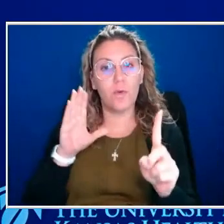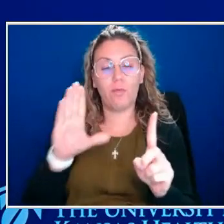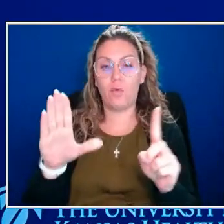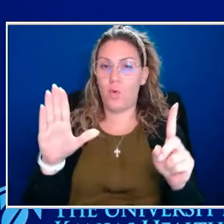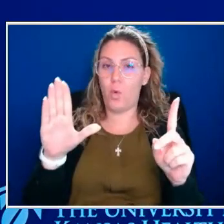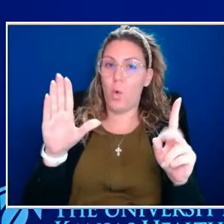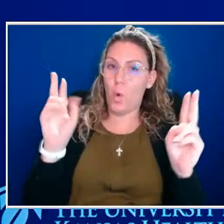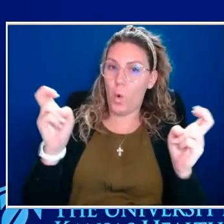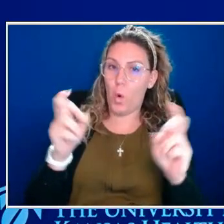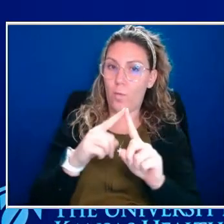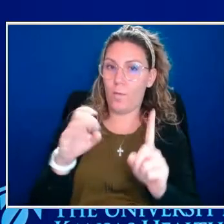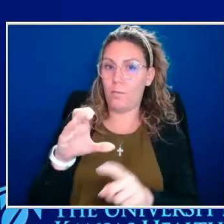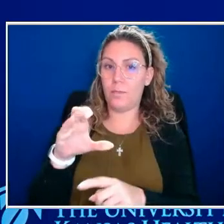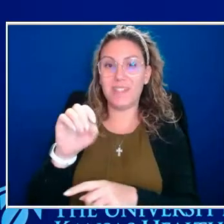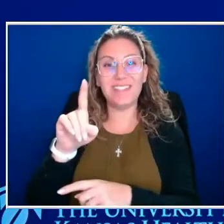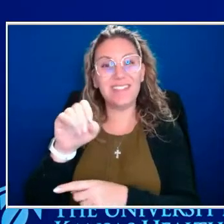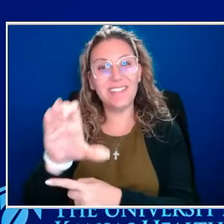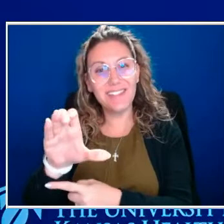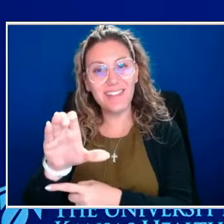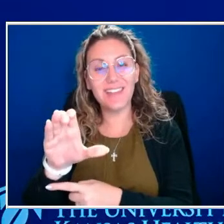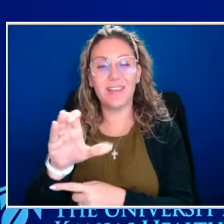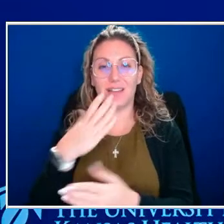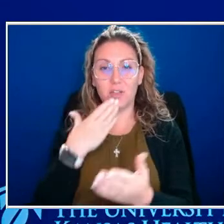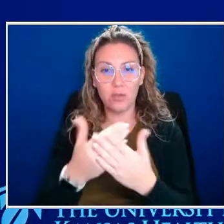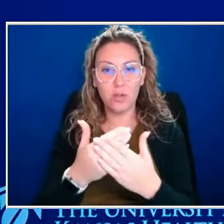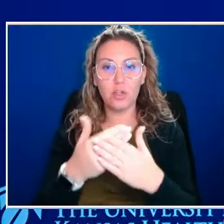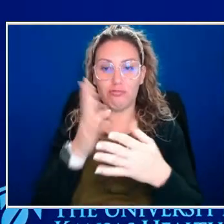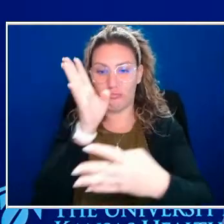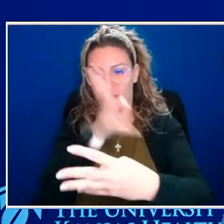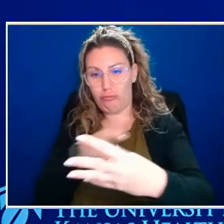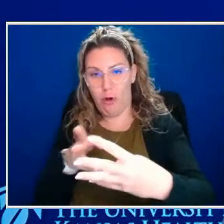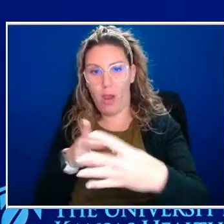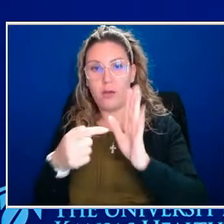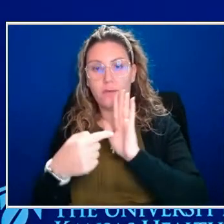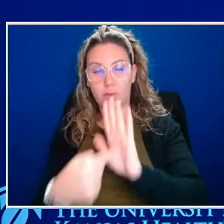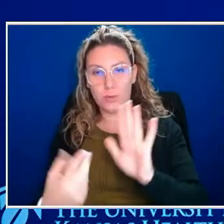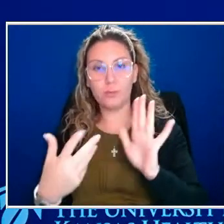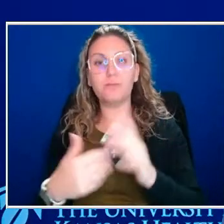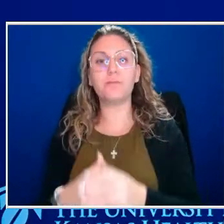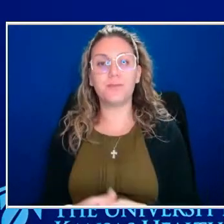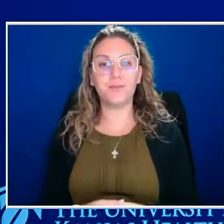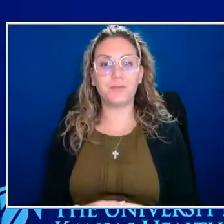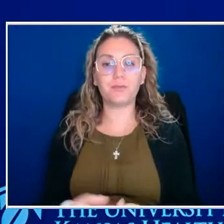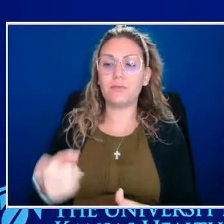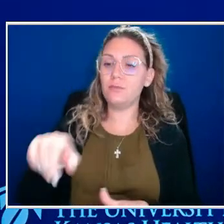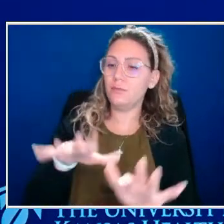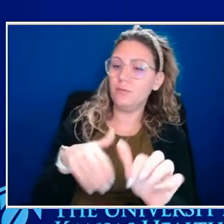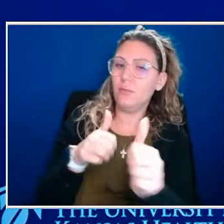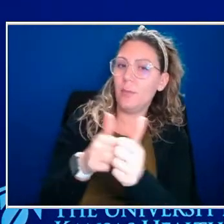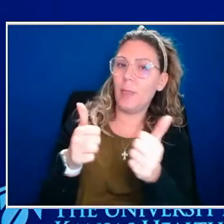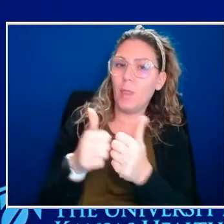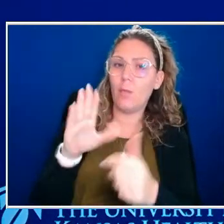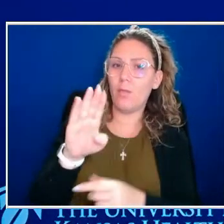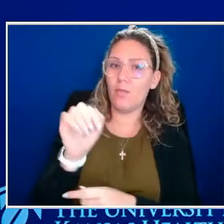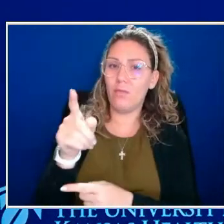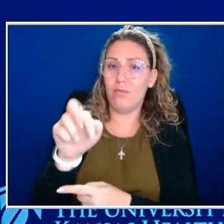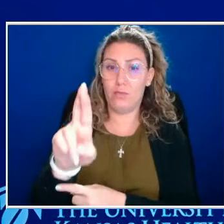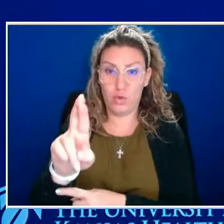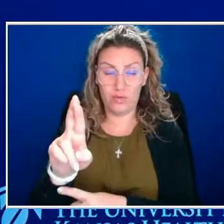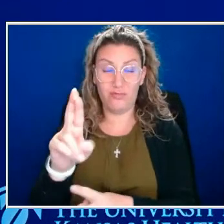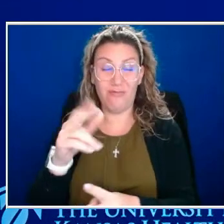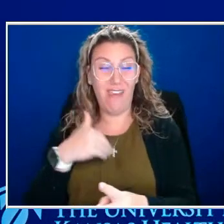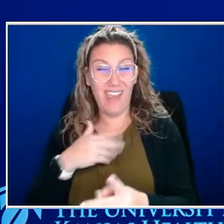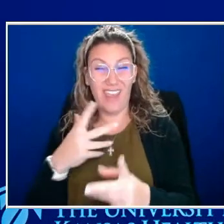has a good graph on this as well, those that are up to date with their booster actually had a 15 times